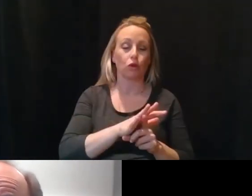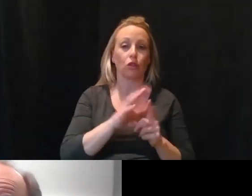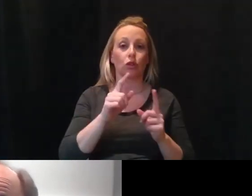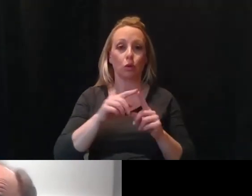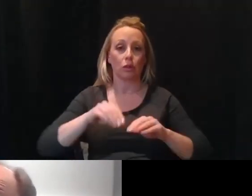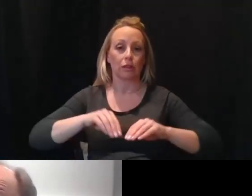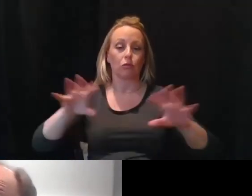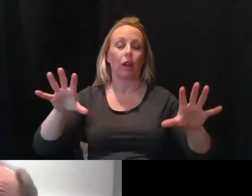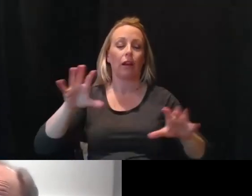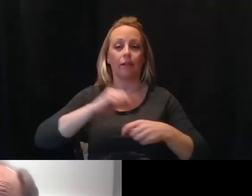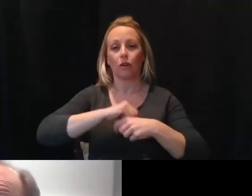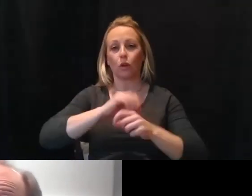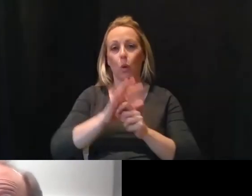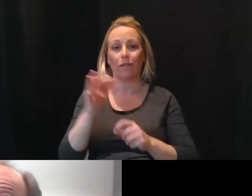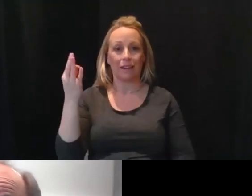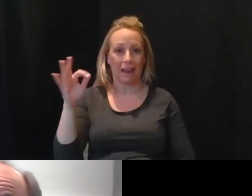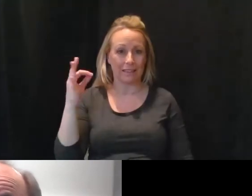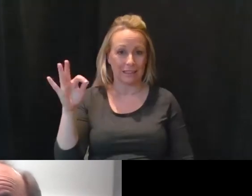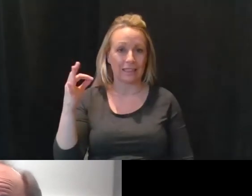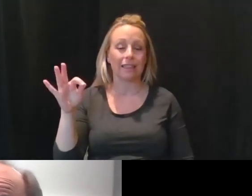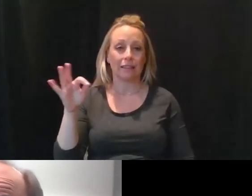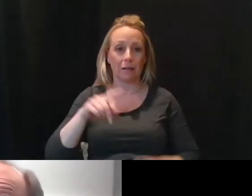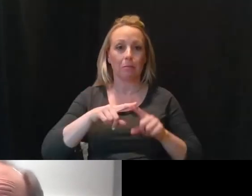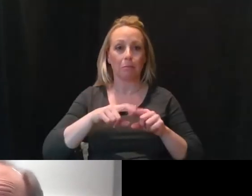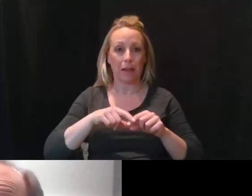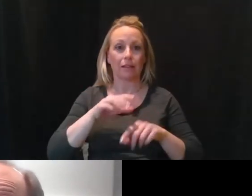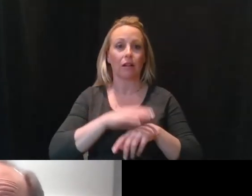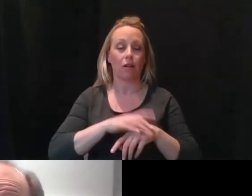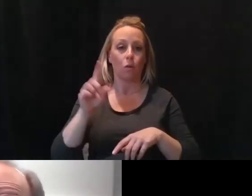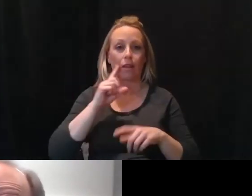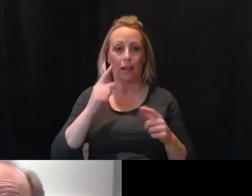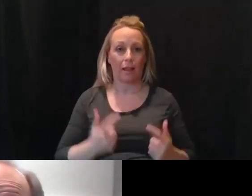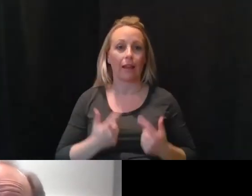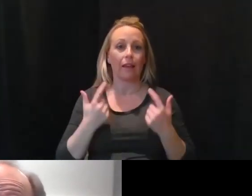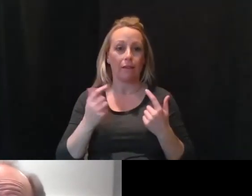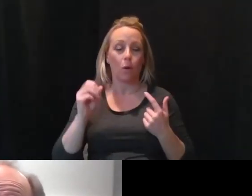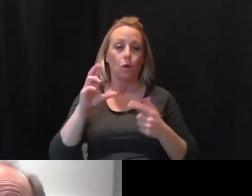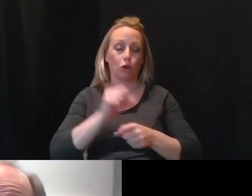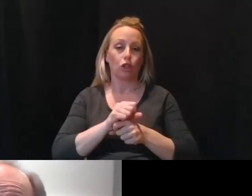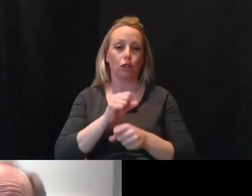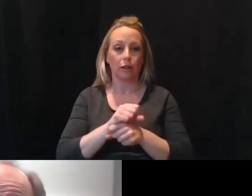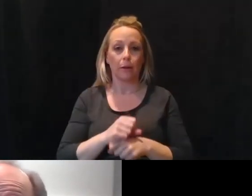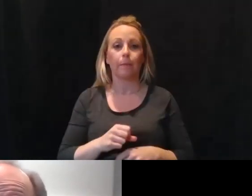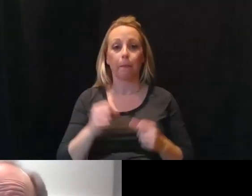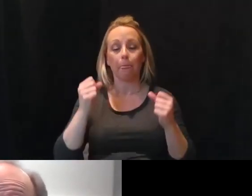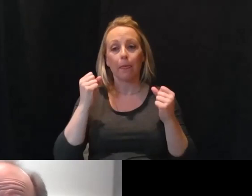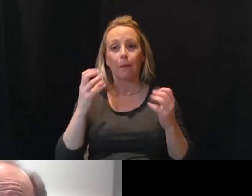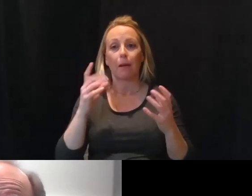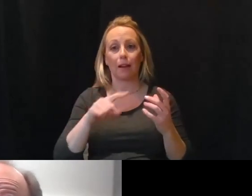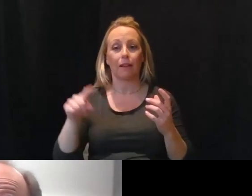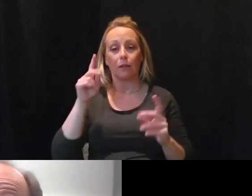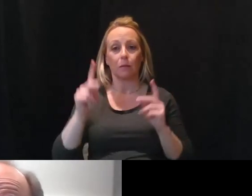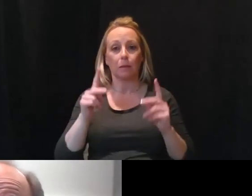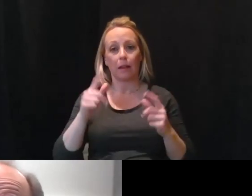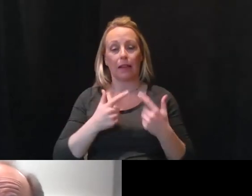spread of COVID-19 based on where they live or work. Many of these persons live in